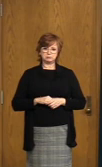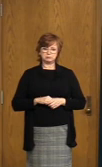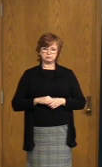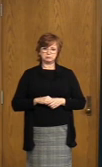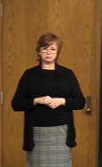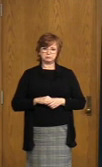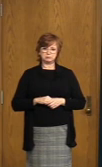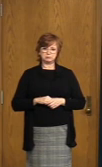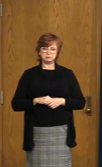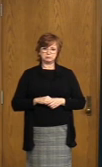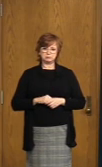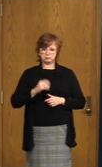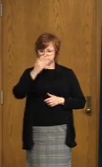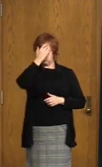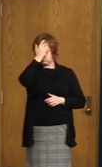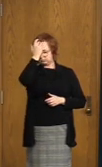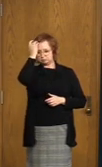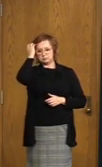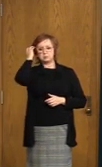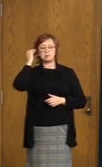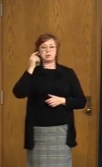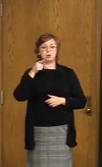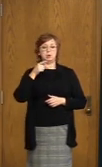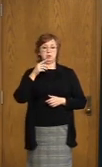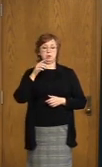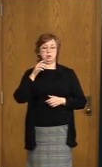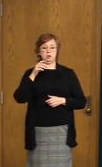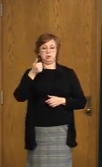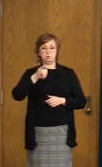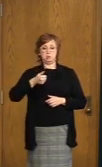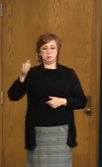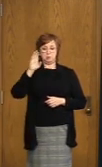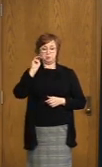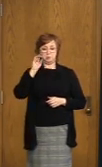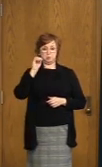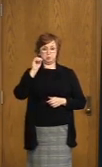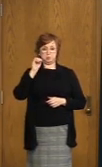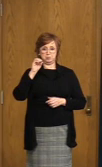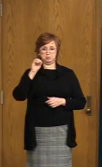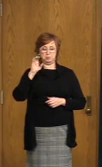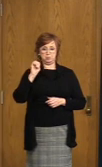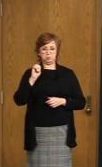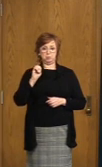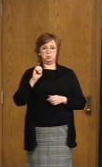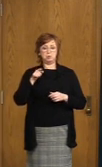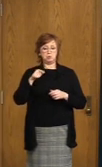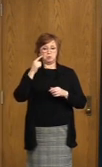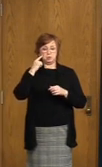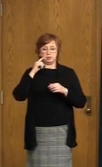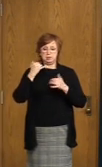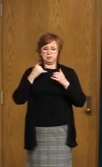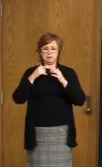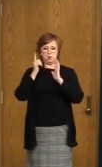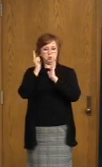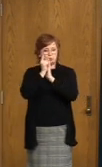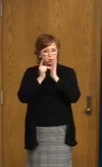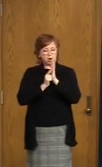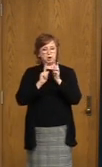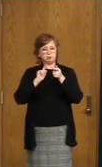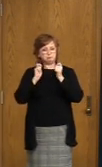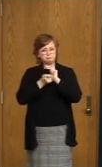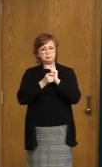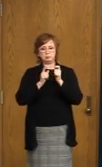government considering any kind of legislation or amendments to existing legislation to make it kind of explicitly illegal for people